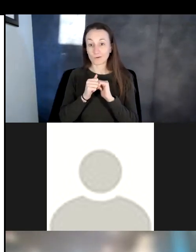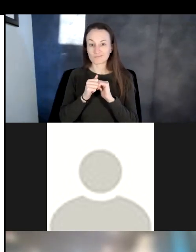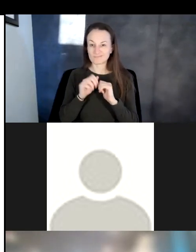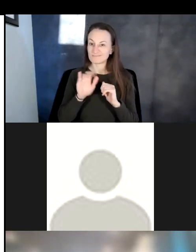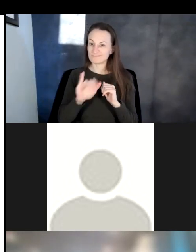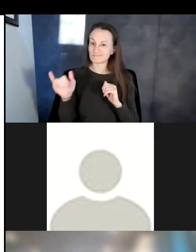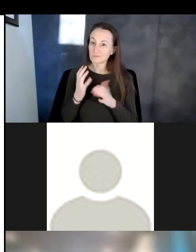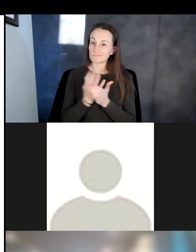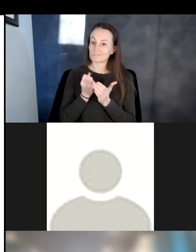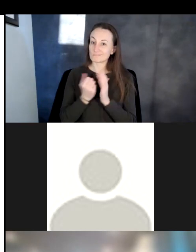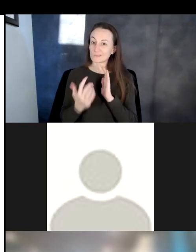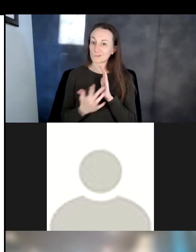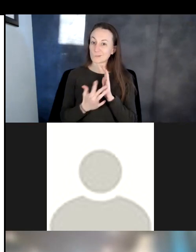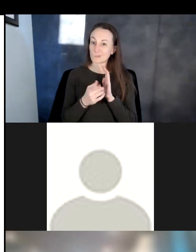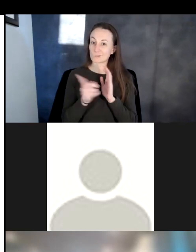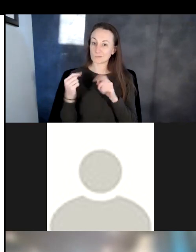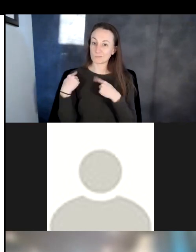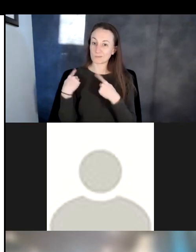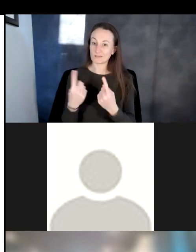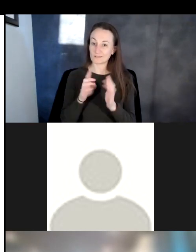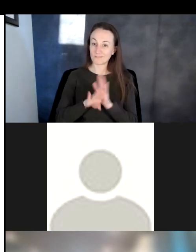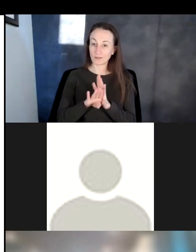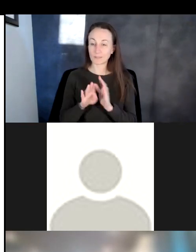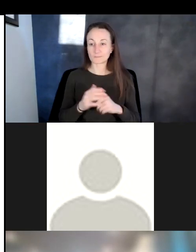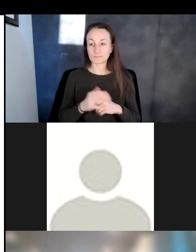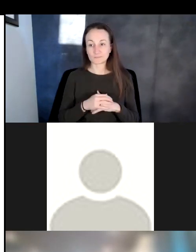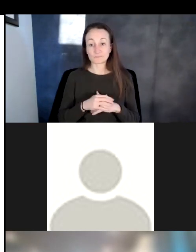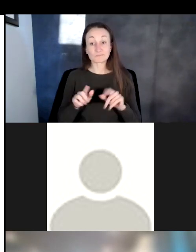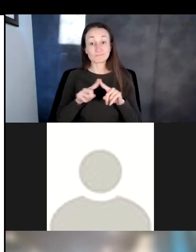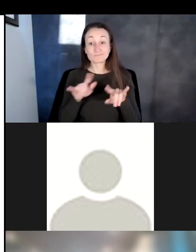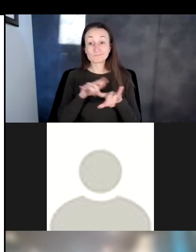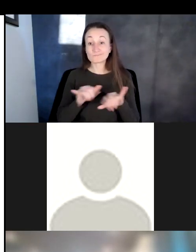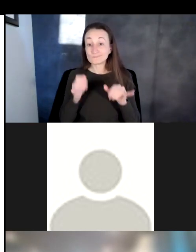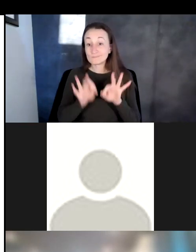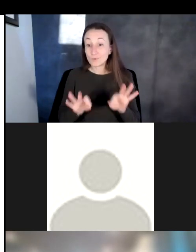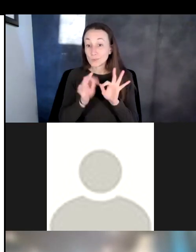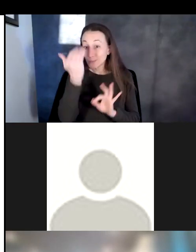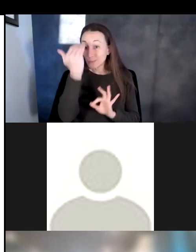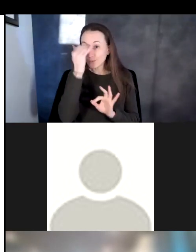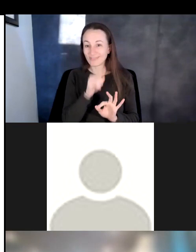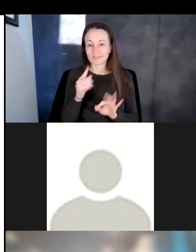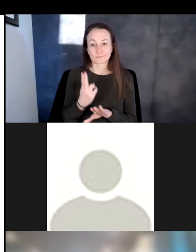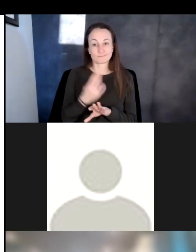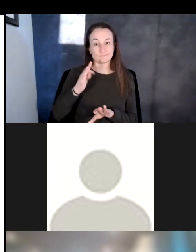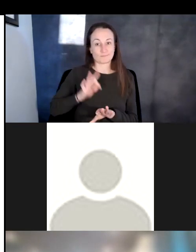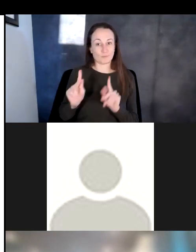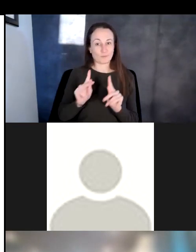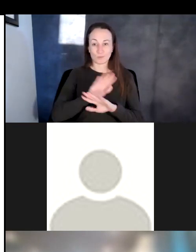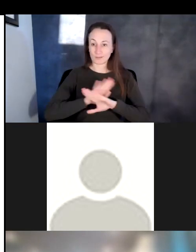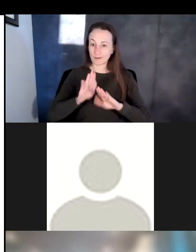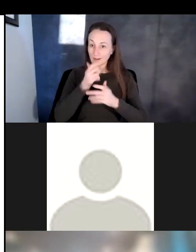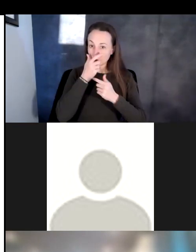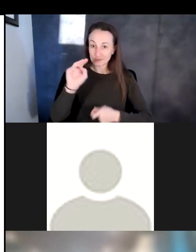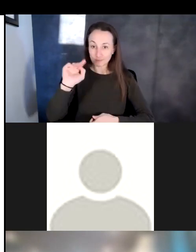use these tools that we've been developing. But it's also very important to note that this is useful for people who aren't interested in machine